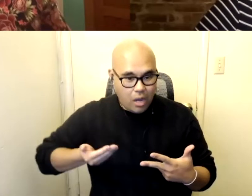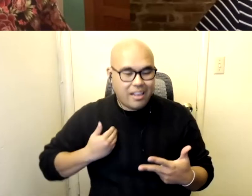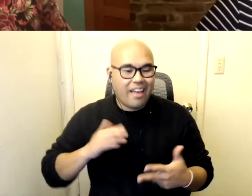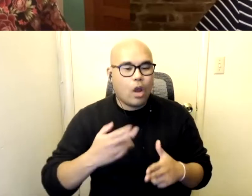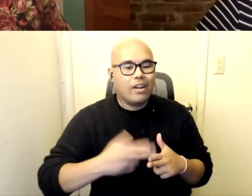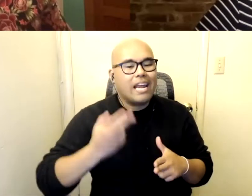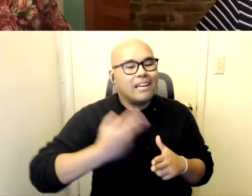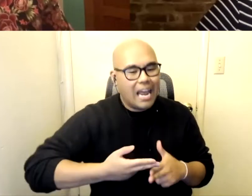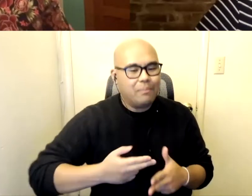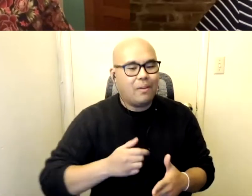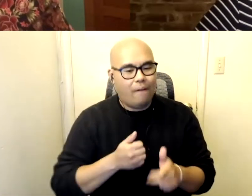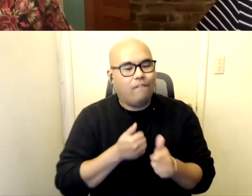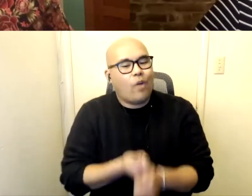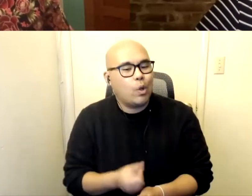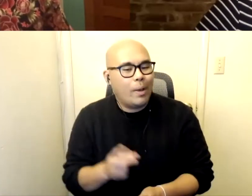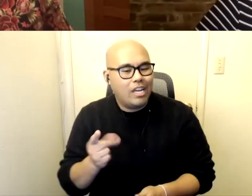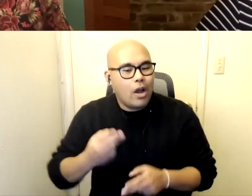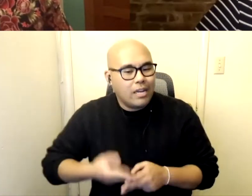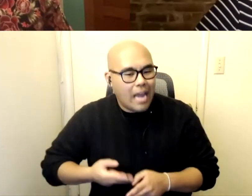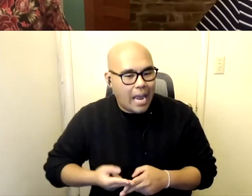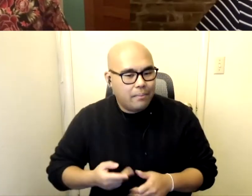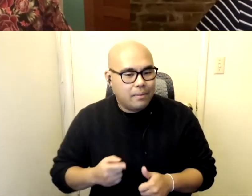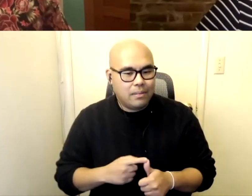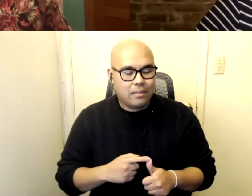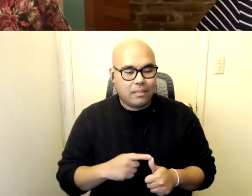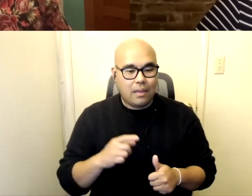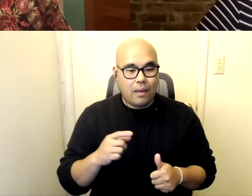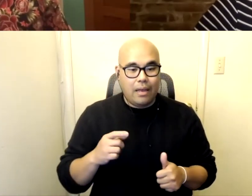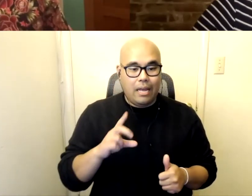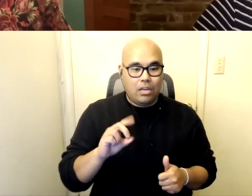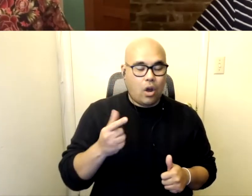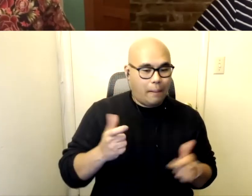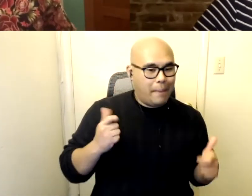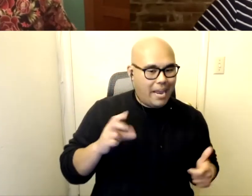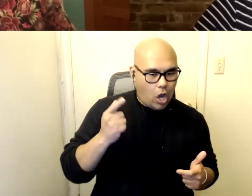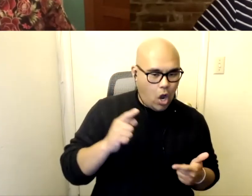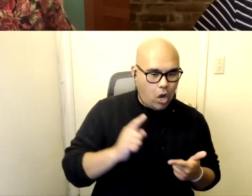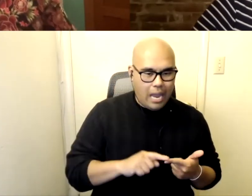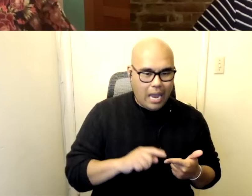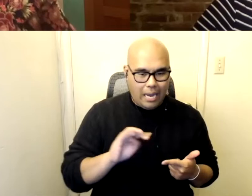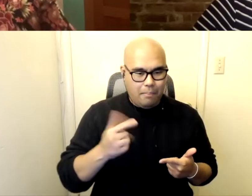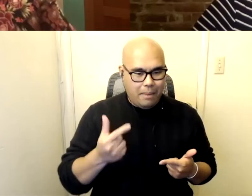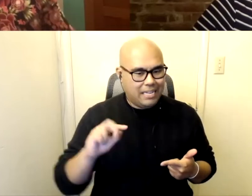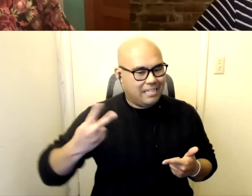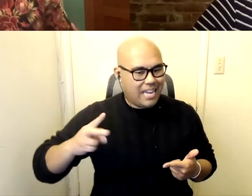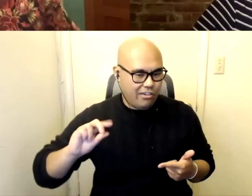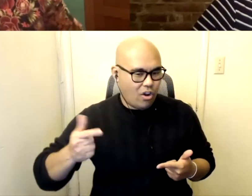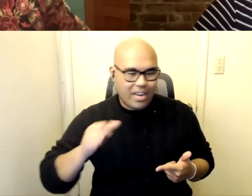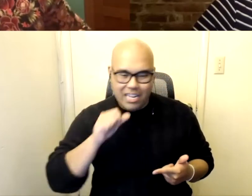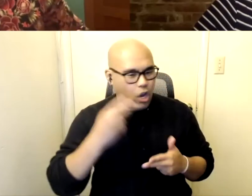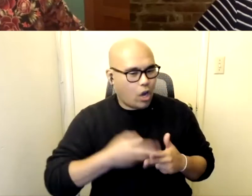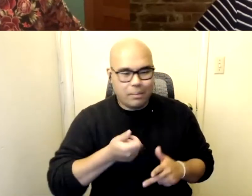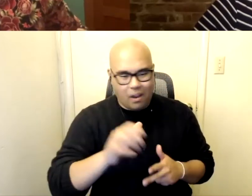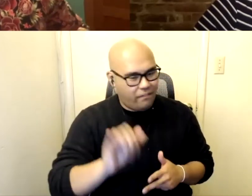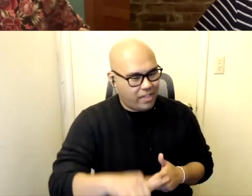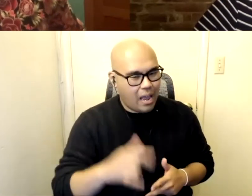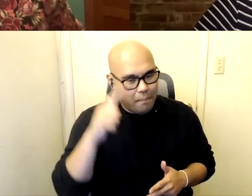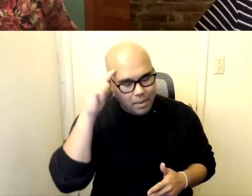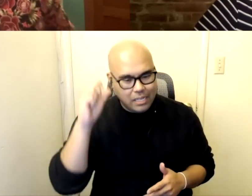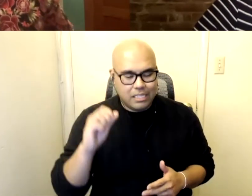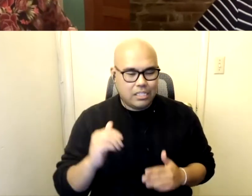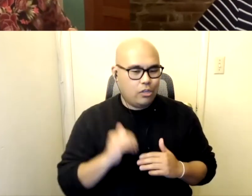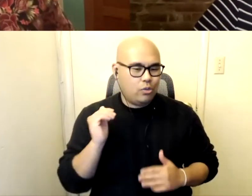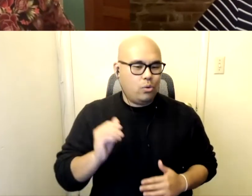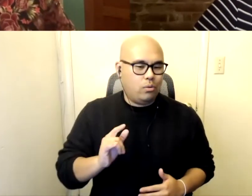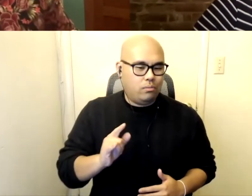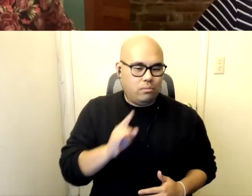dogs. So Dago's Big Dog, and then Ming, of course, is the second dog, but he doesn't call himself that because he's too dignified. And